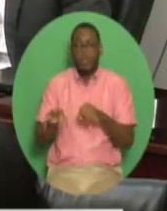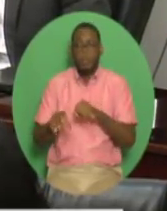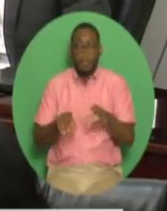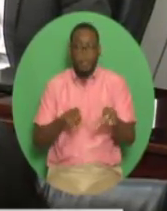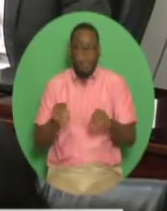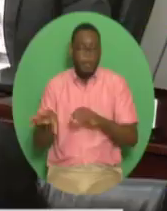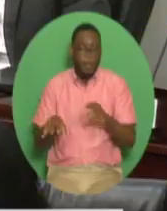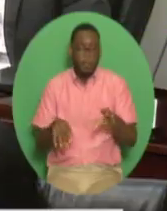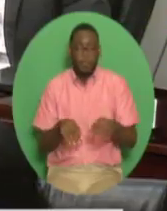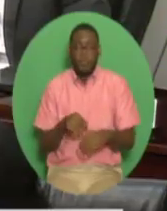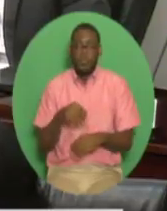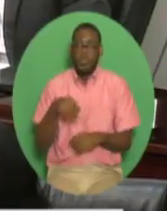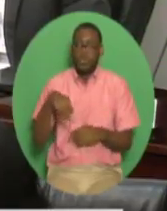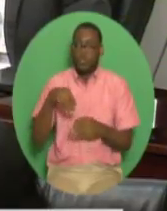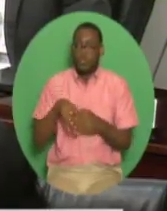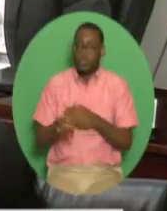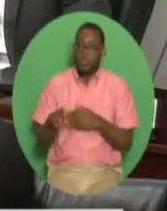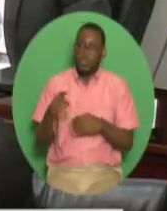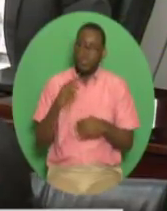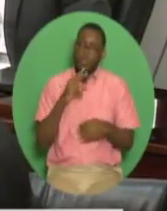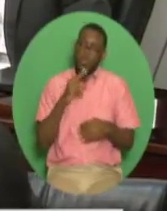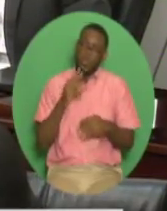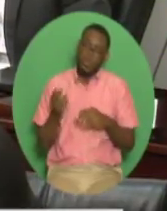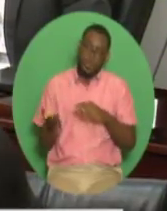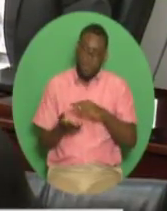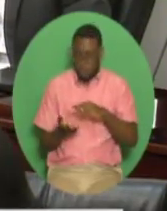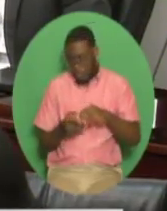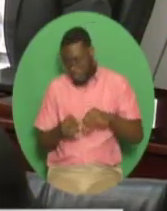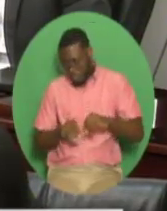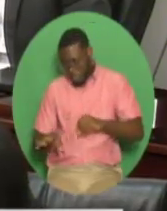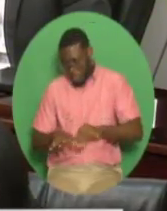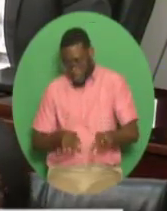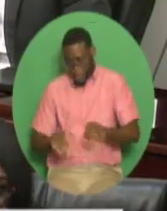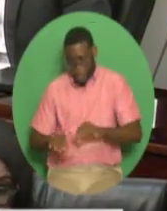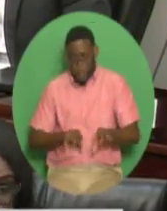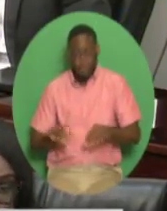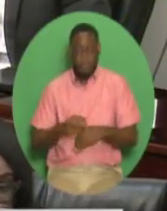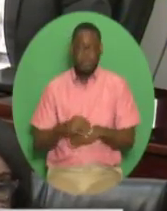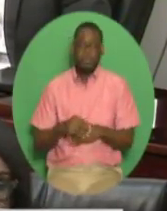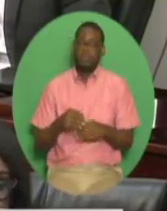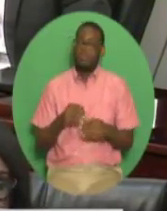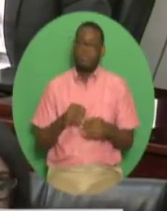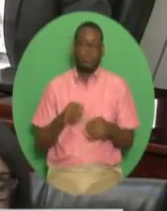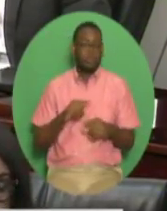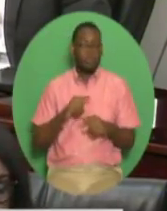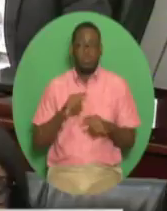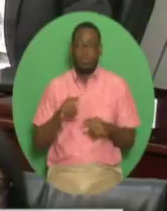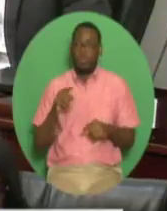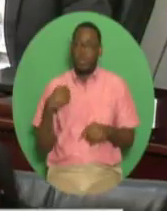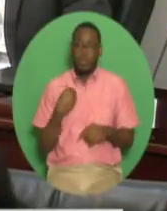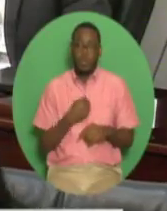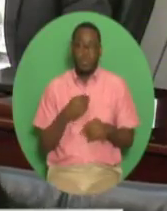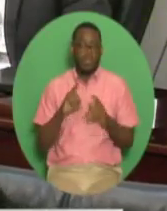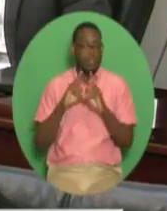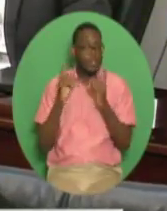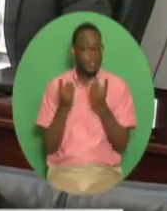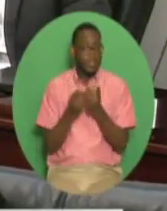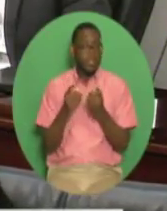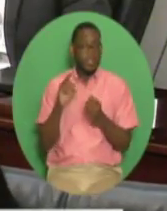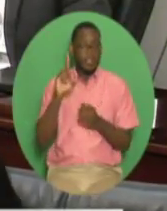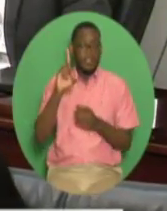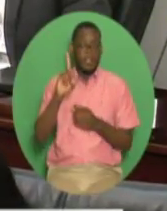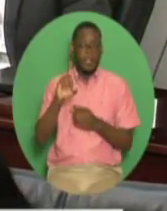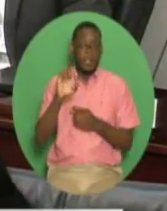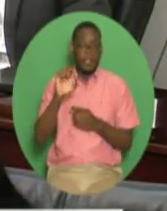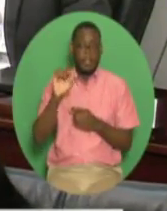not able to detect that before. But our department, our EFPPD department, together